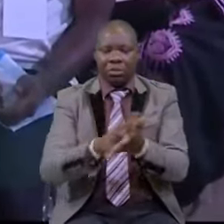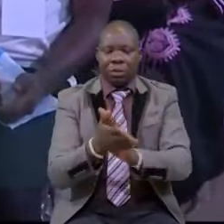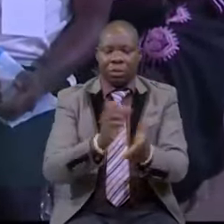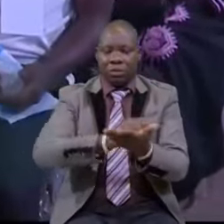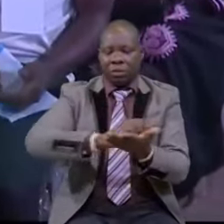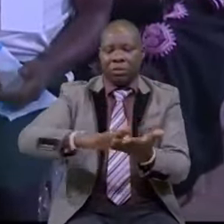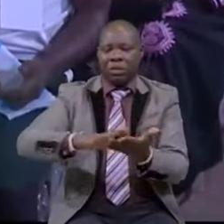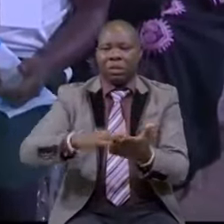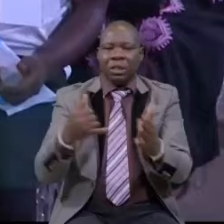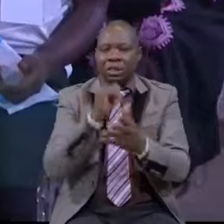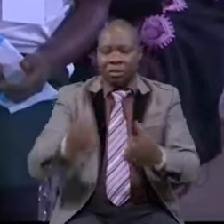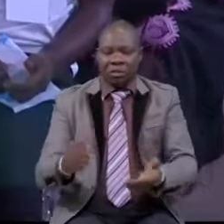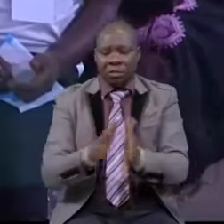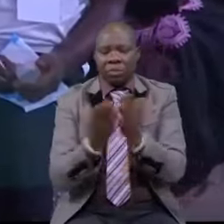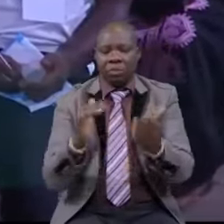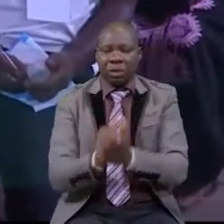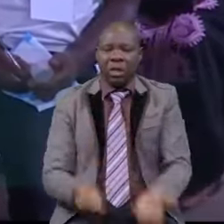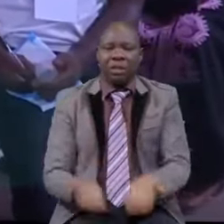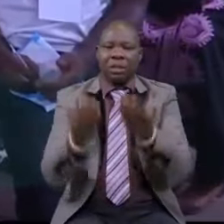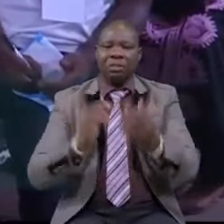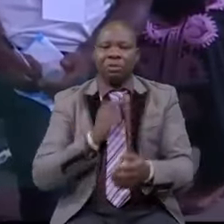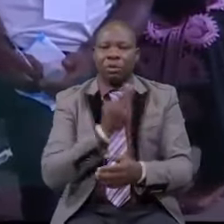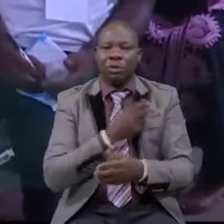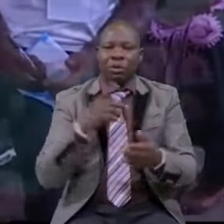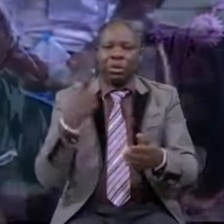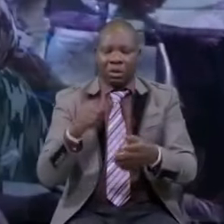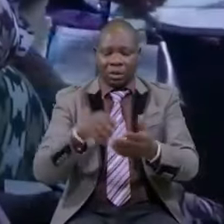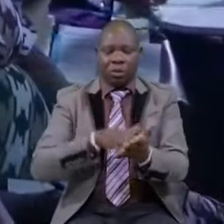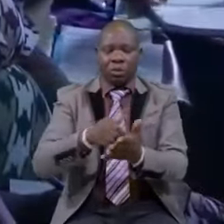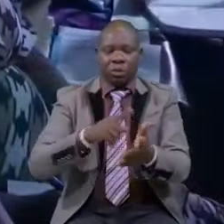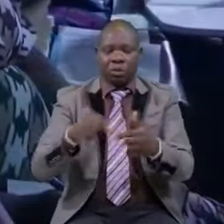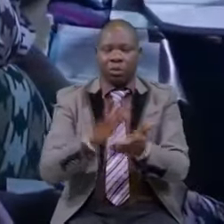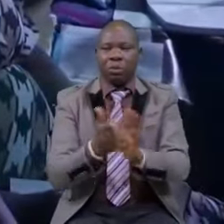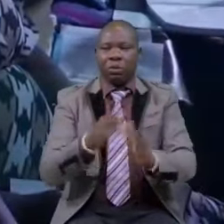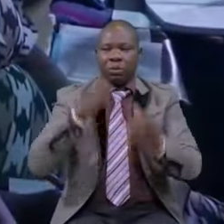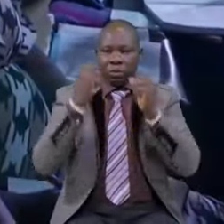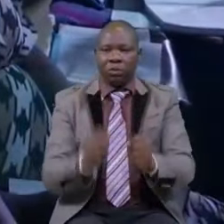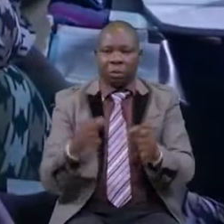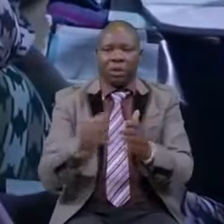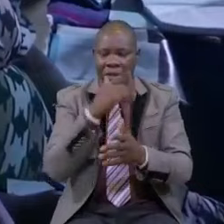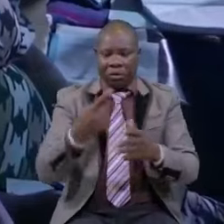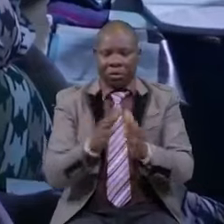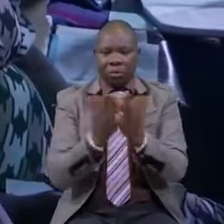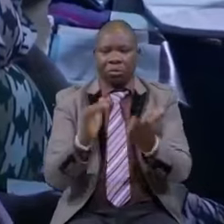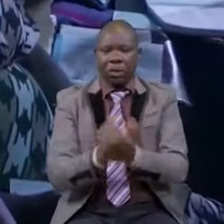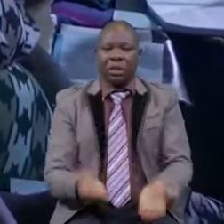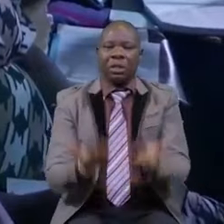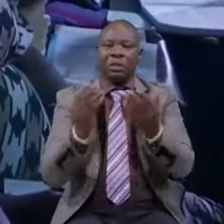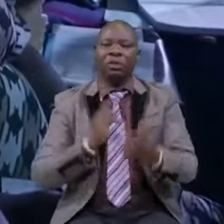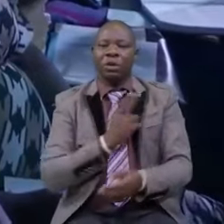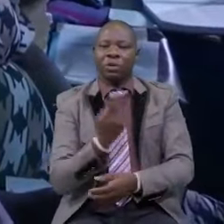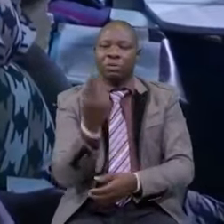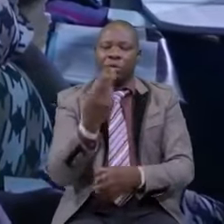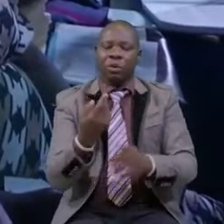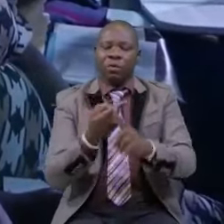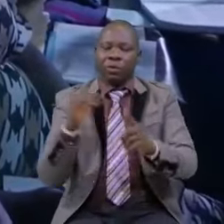book that lifts up the weak to become strong. It is the book that lifts us up from where we were in the